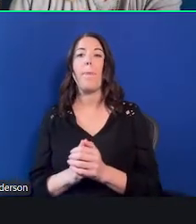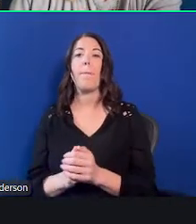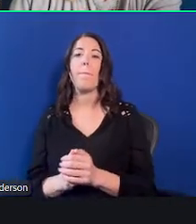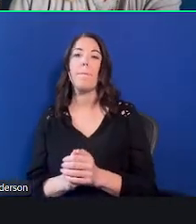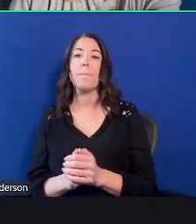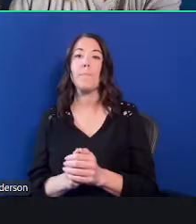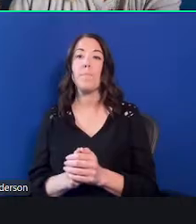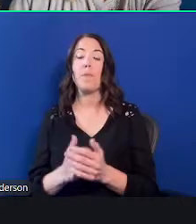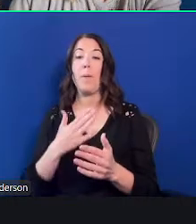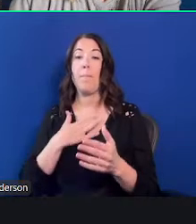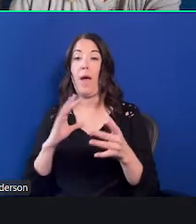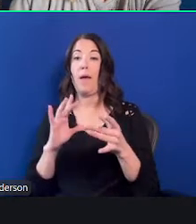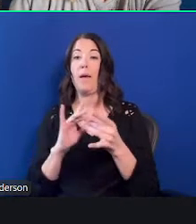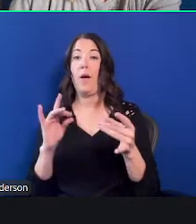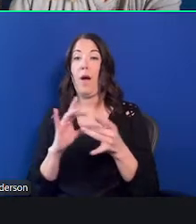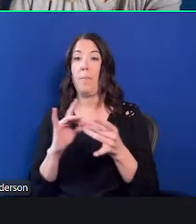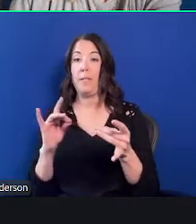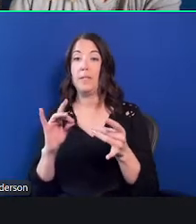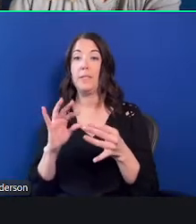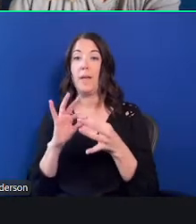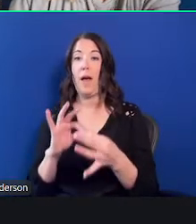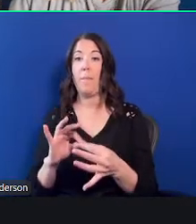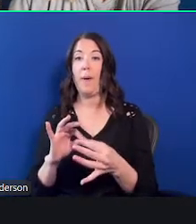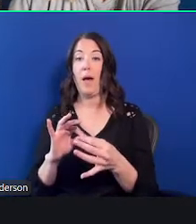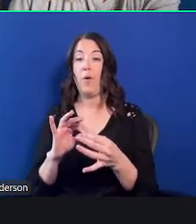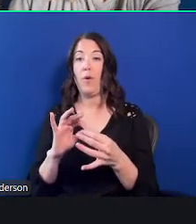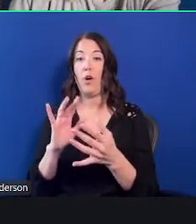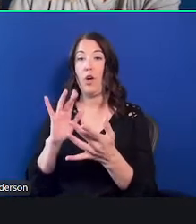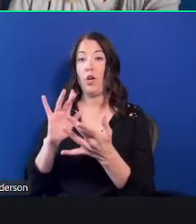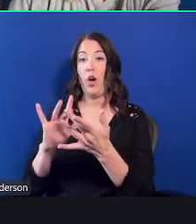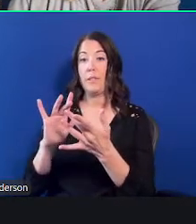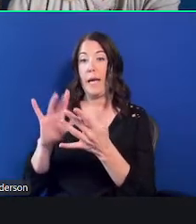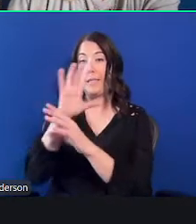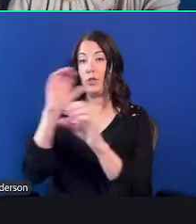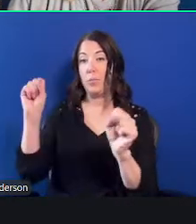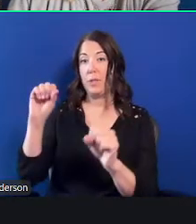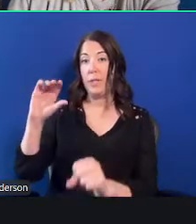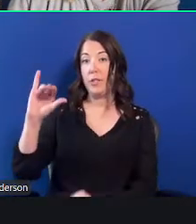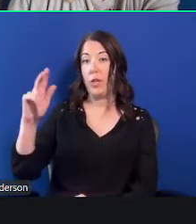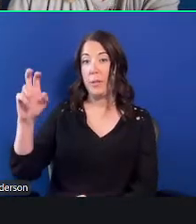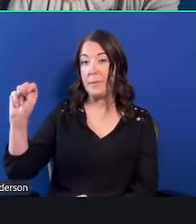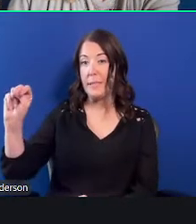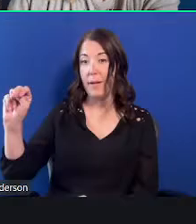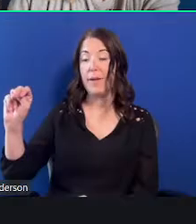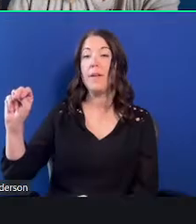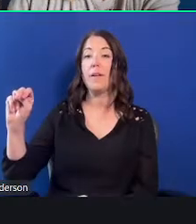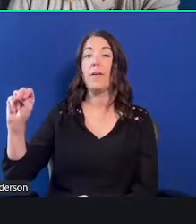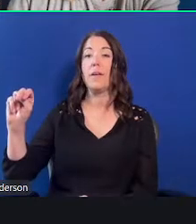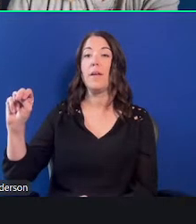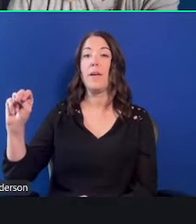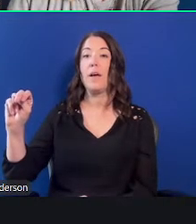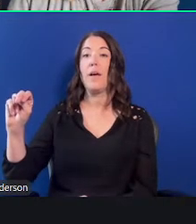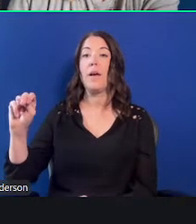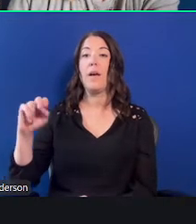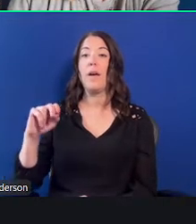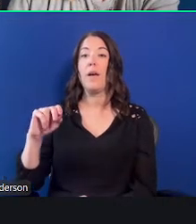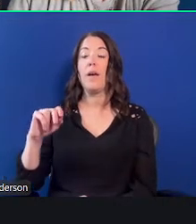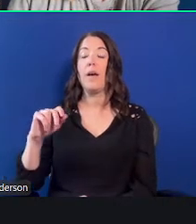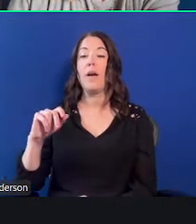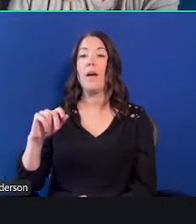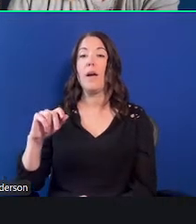With my comments about contacting Superintendent Jacobson, I just want to say that I know